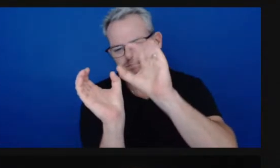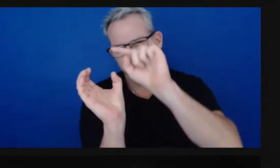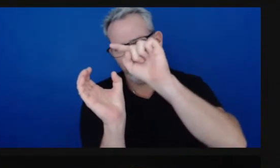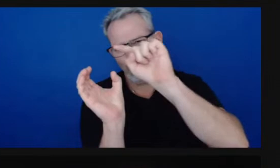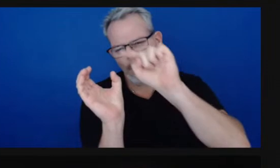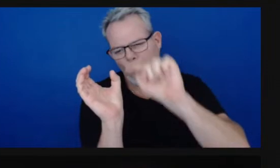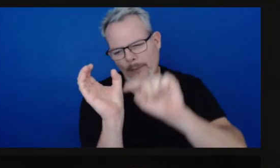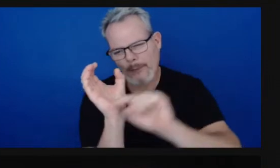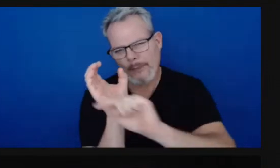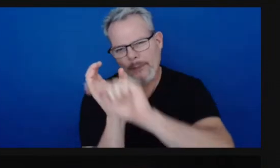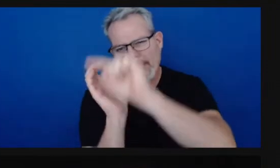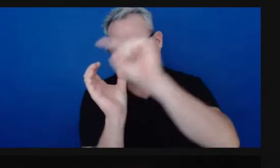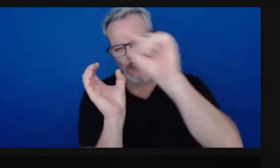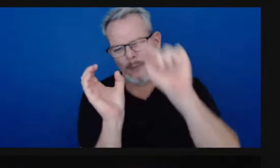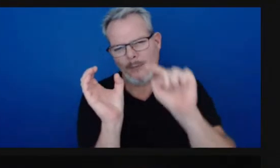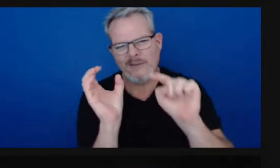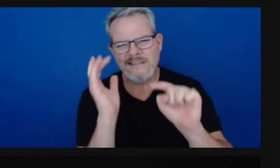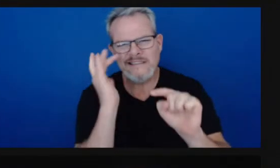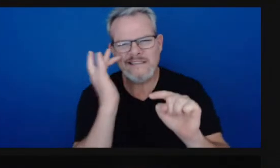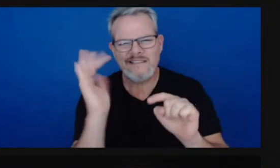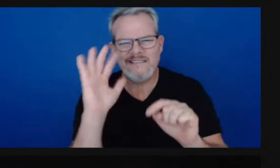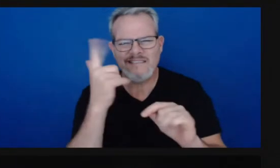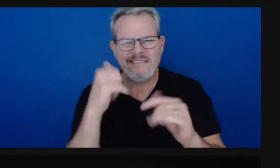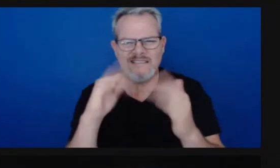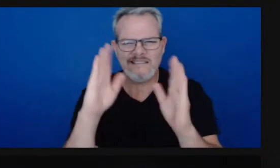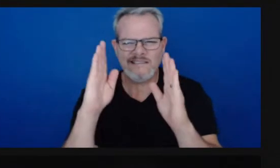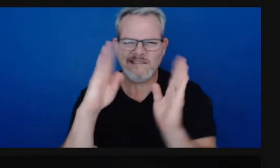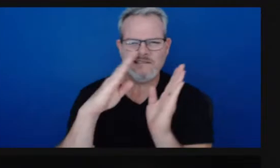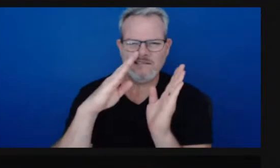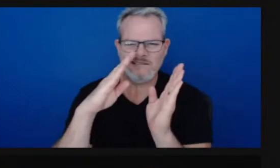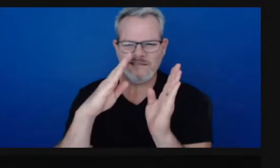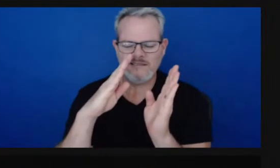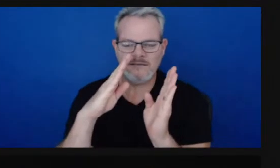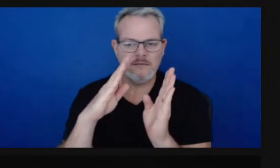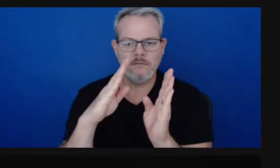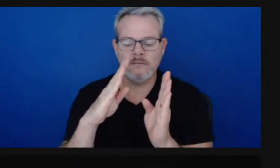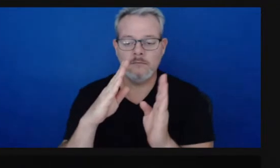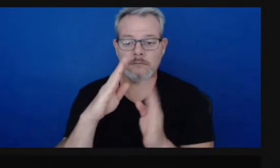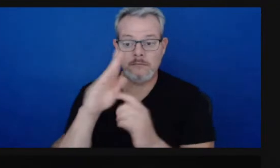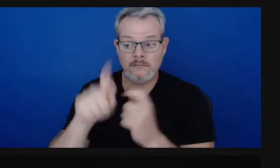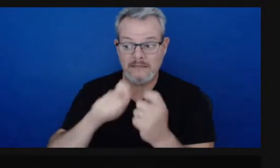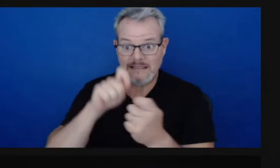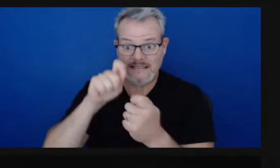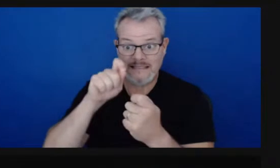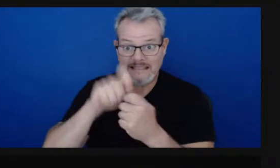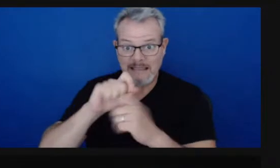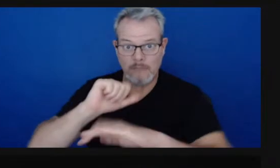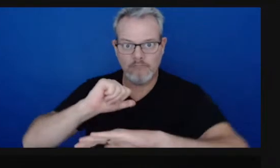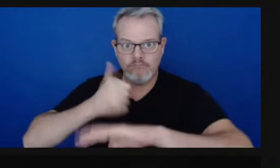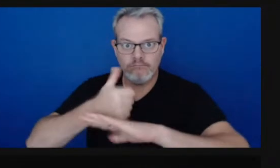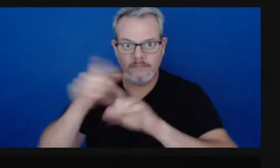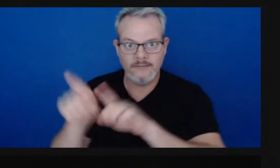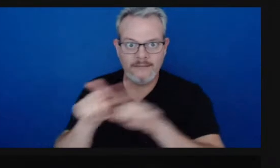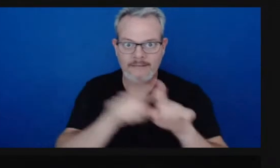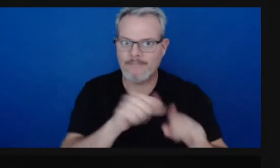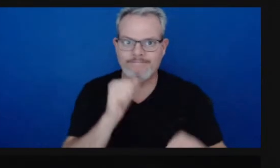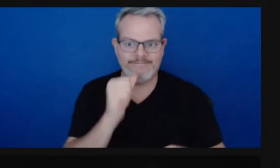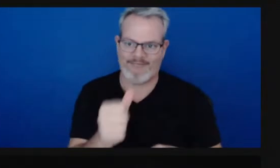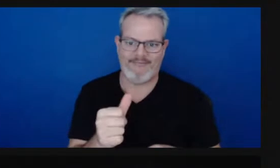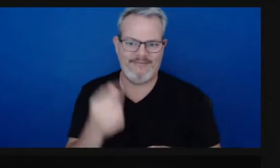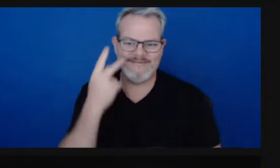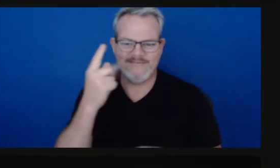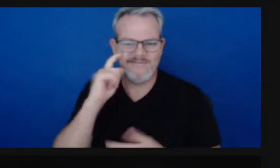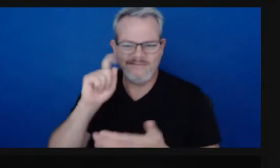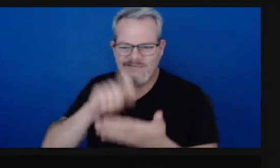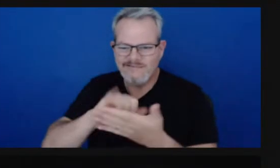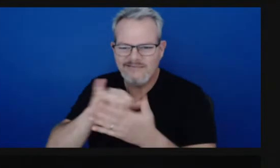little bit. It's a little bit more obscured there. Not quite as much deformation in this farthest part,